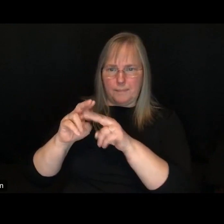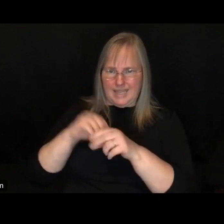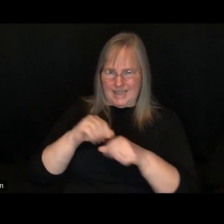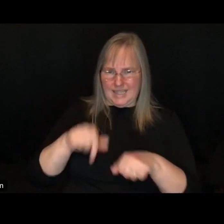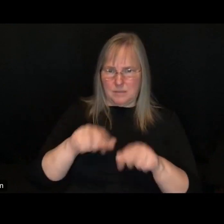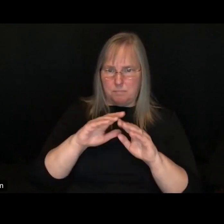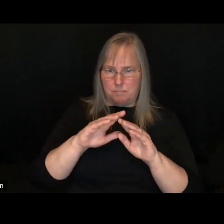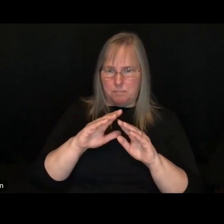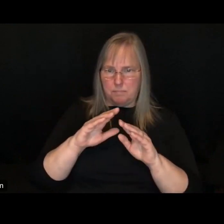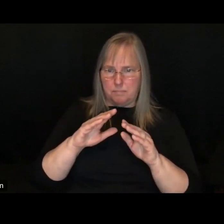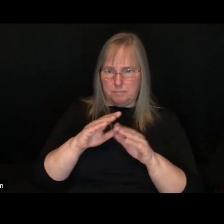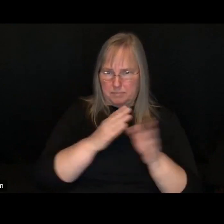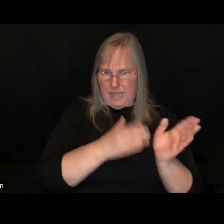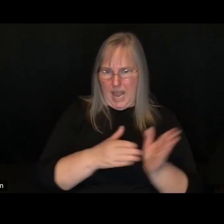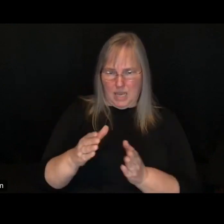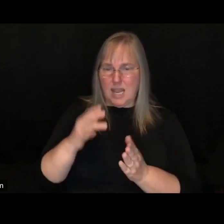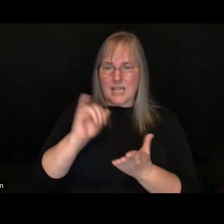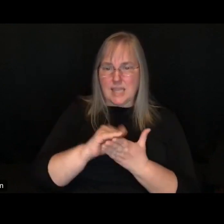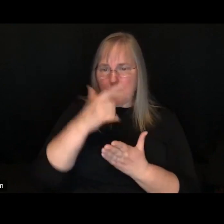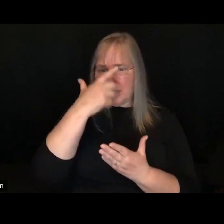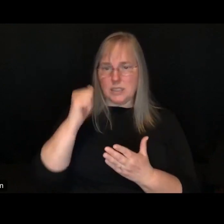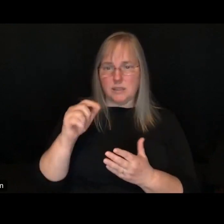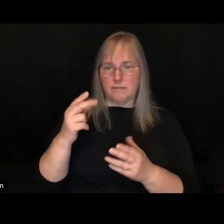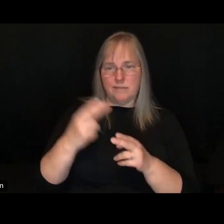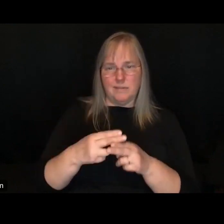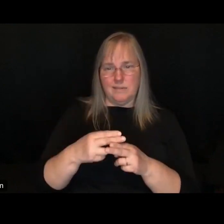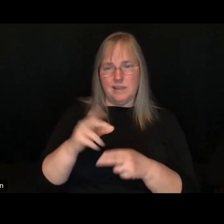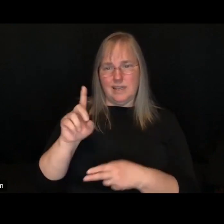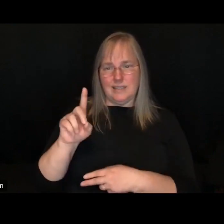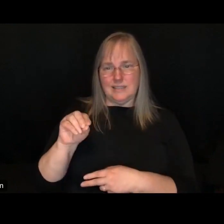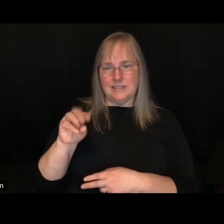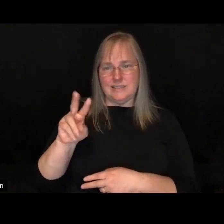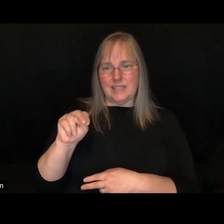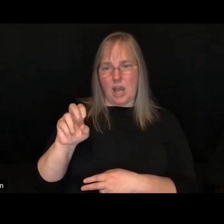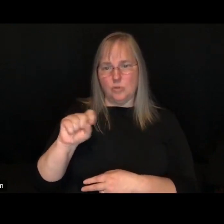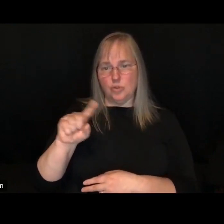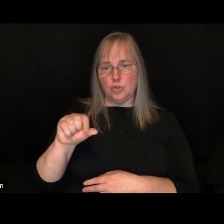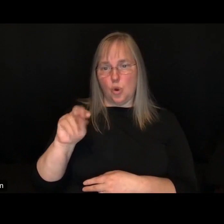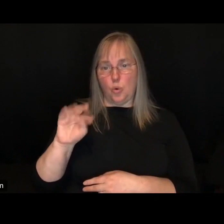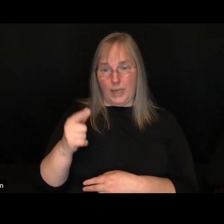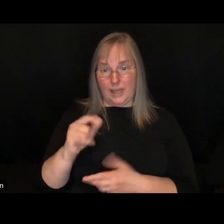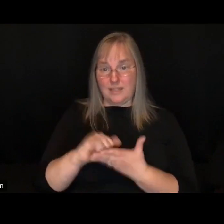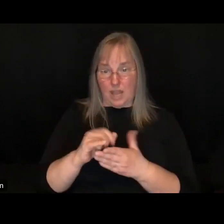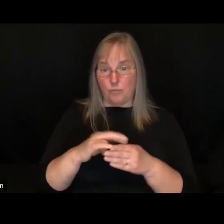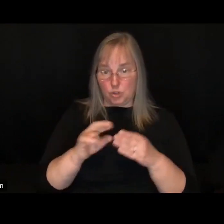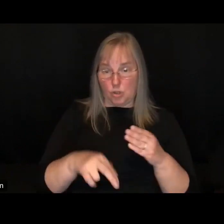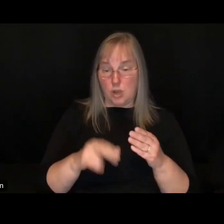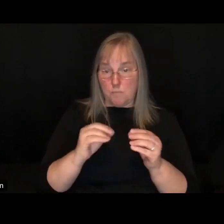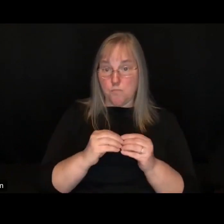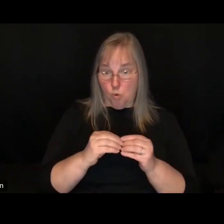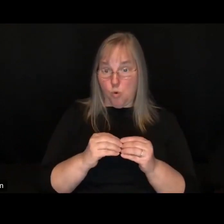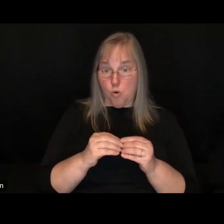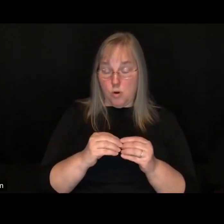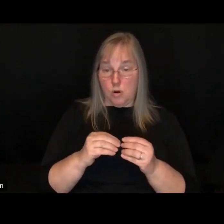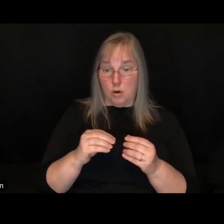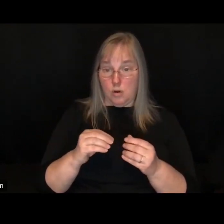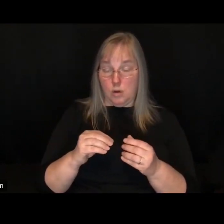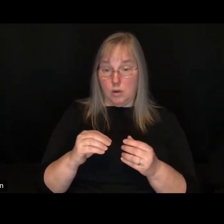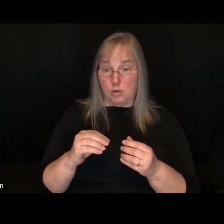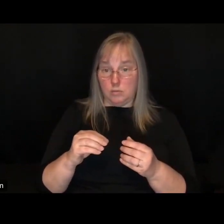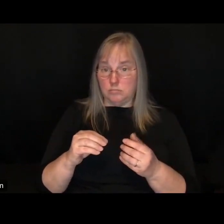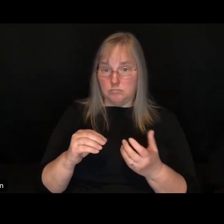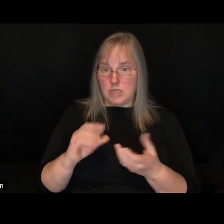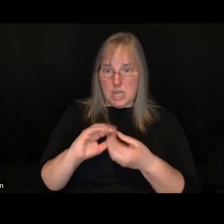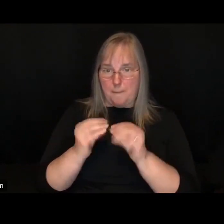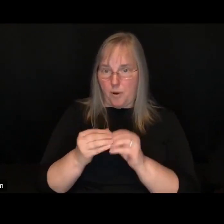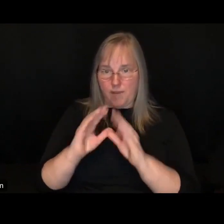of downzoning that has resulted in higher yield for the developable land that remains, or